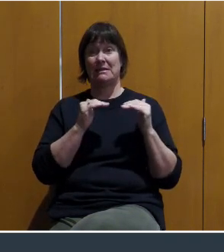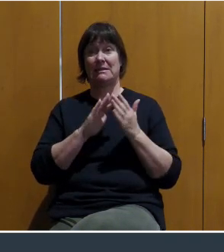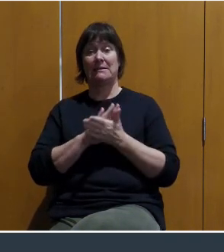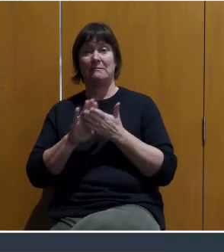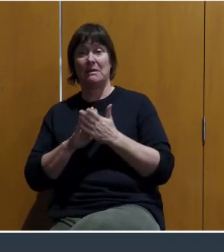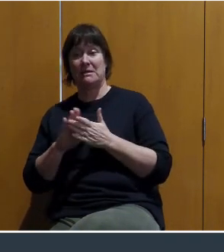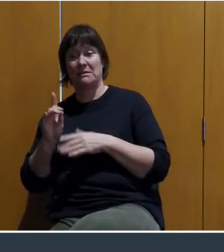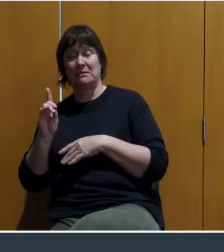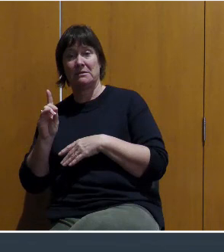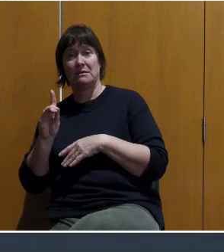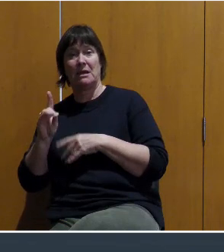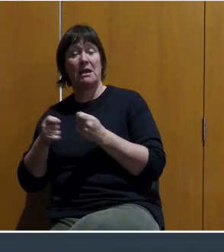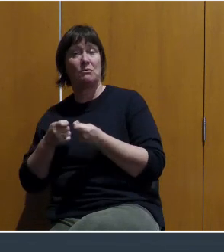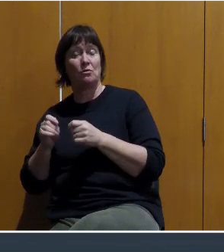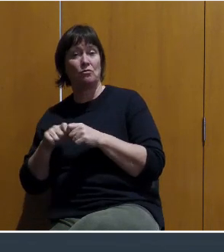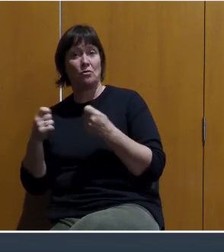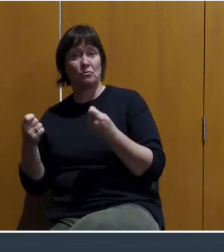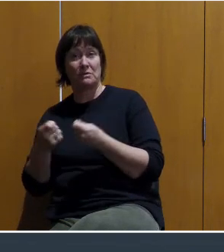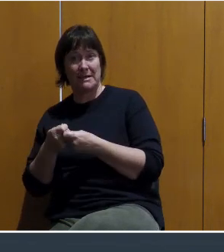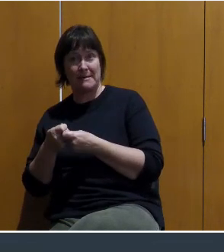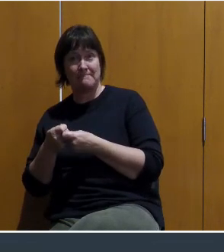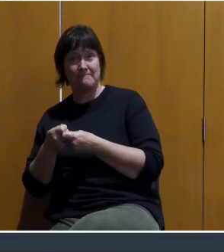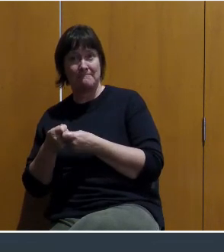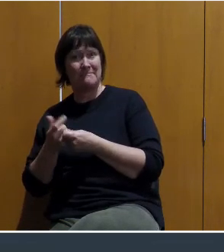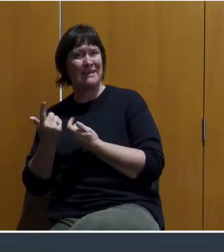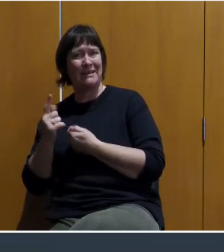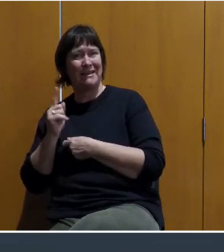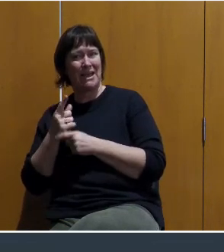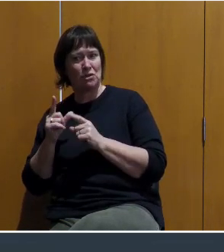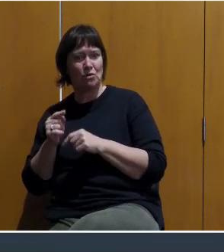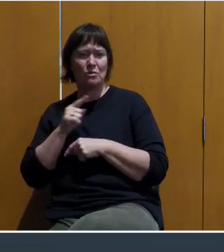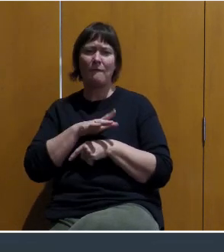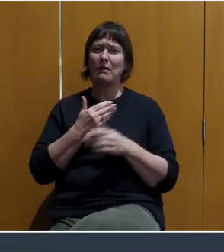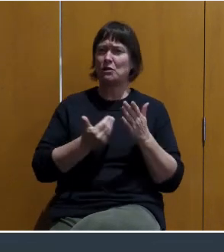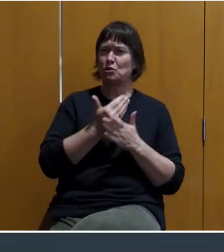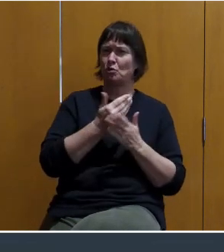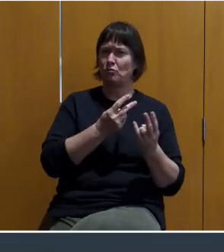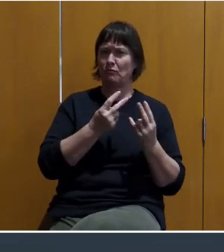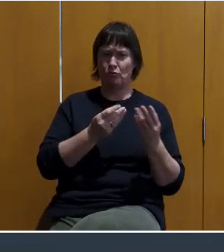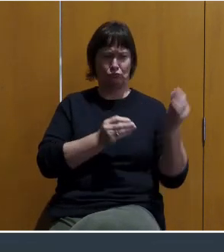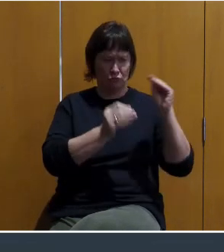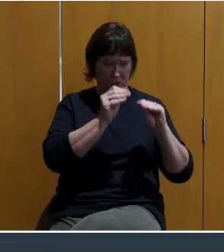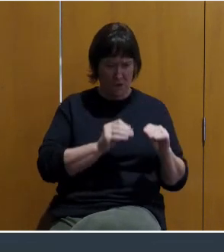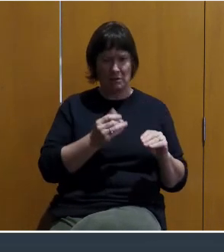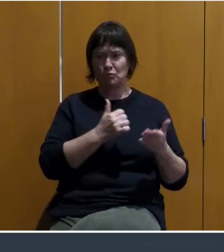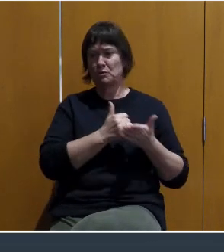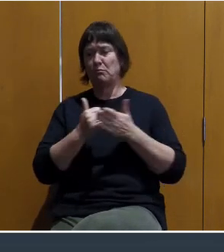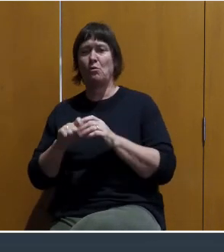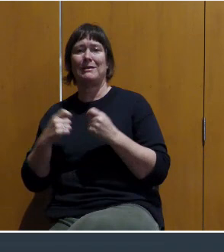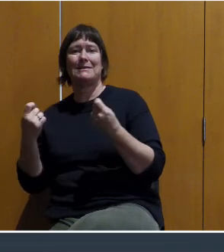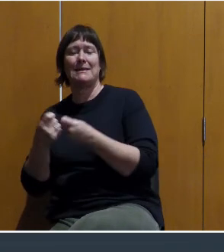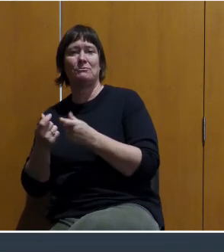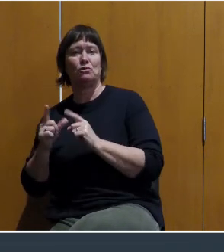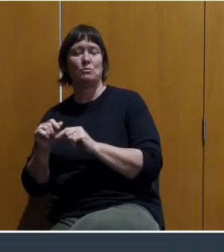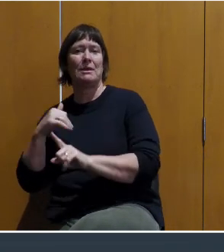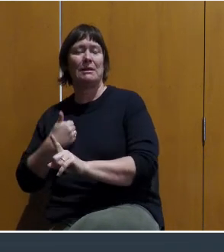action sometimes when they need to. And so I think this strikes that right balance for me. So other reasons why I would support it is